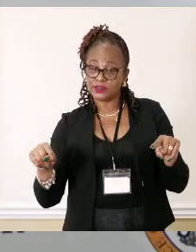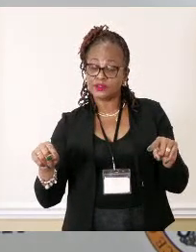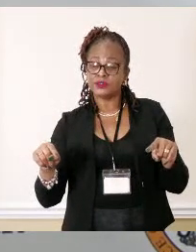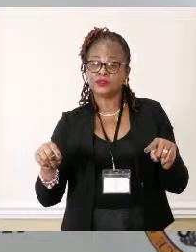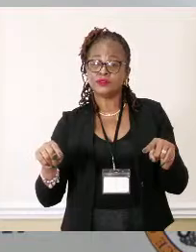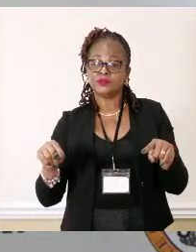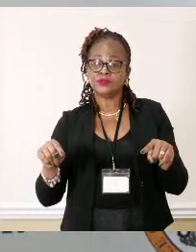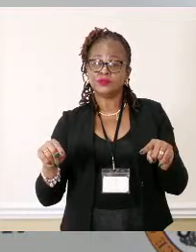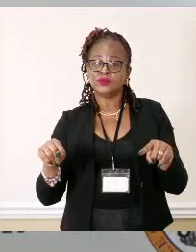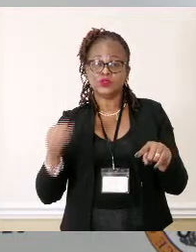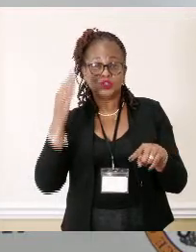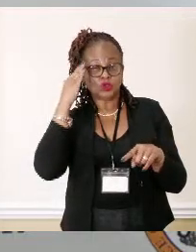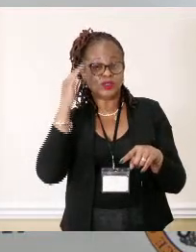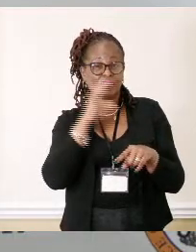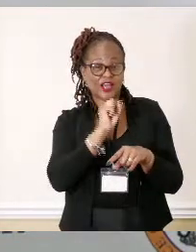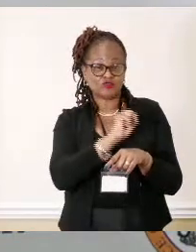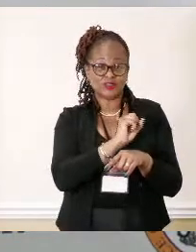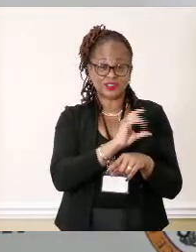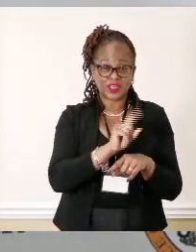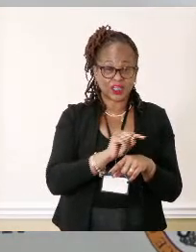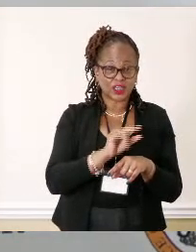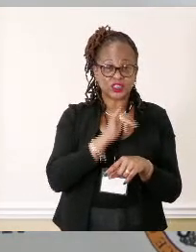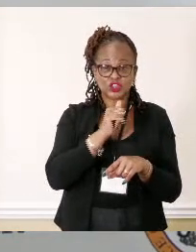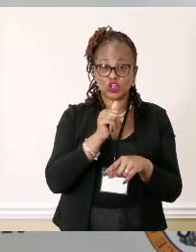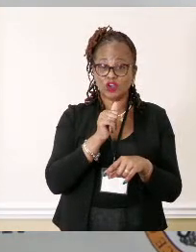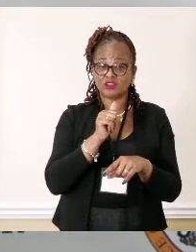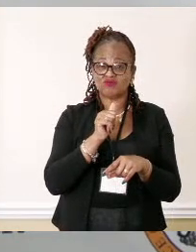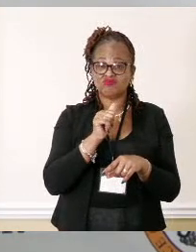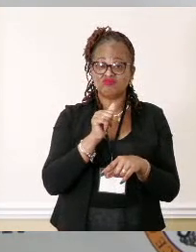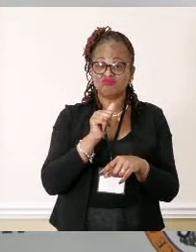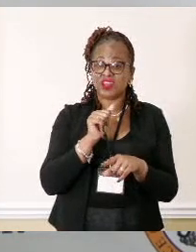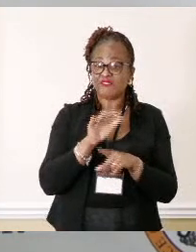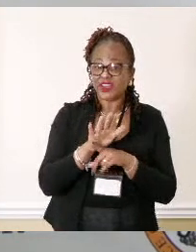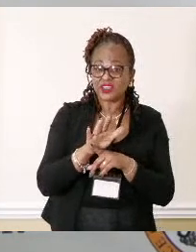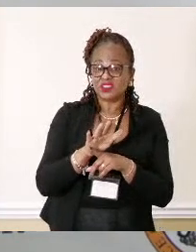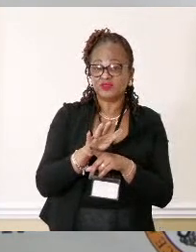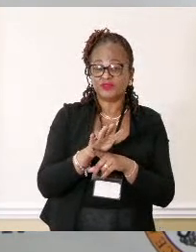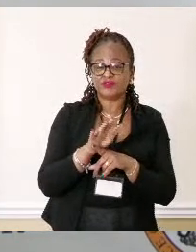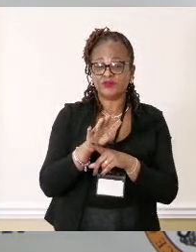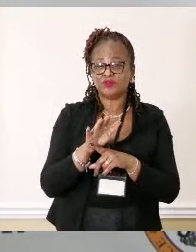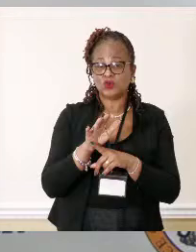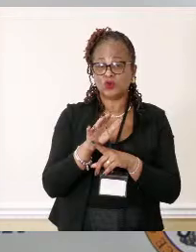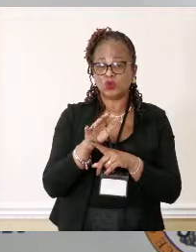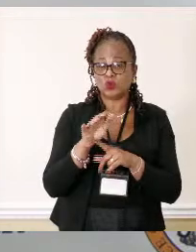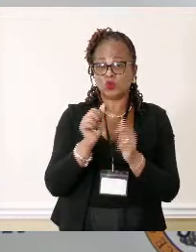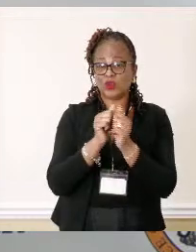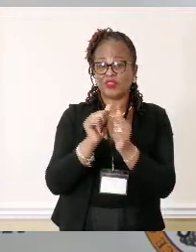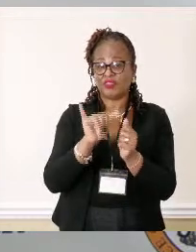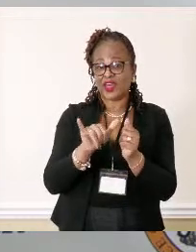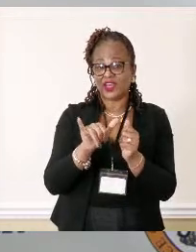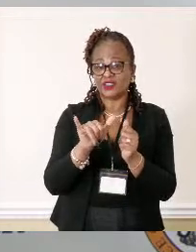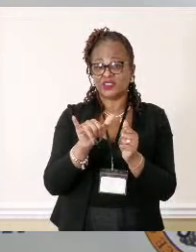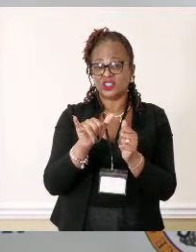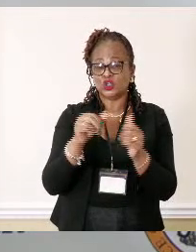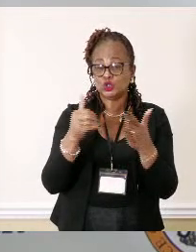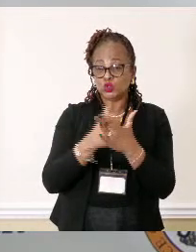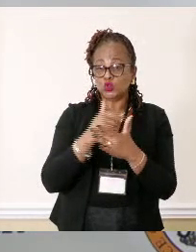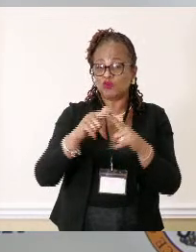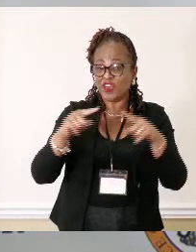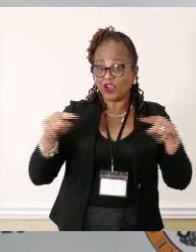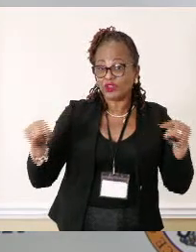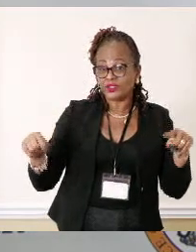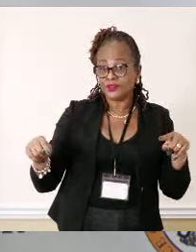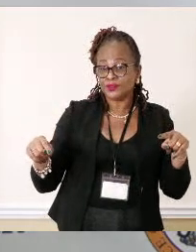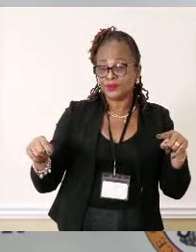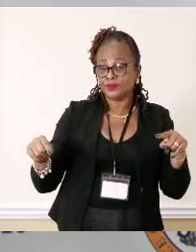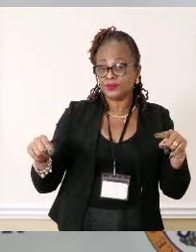not very effective on? What will be the next step, and any concerns if we have the South African variant? If